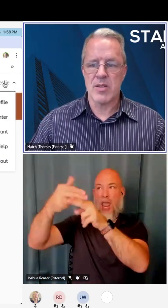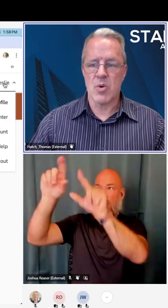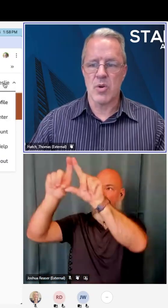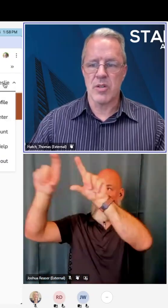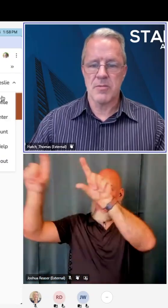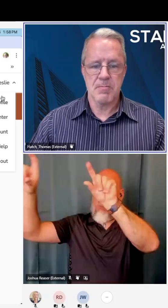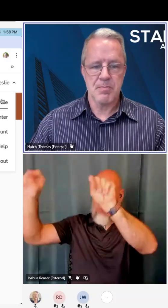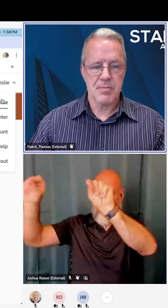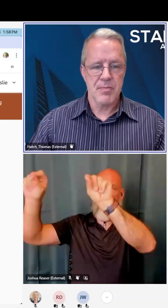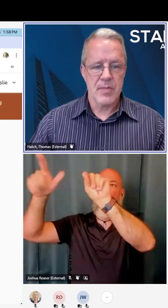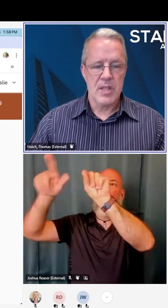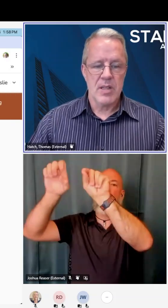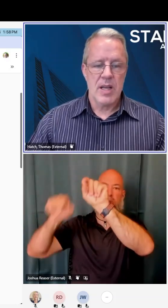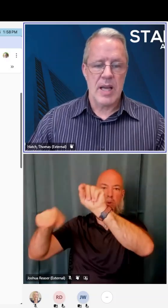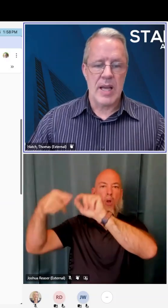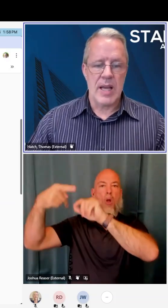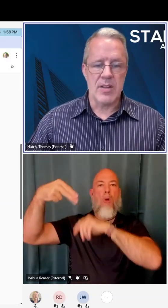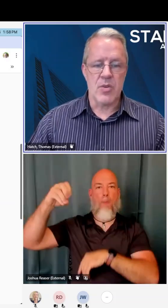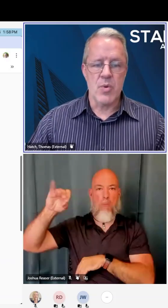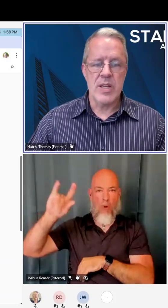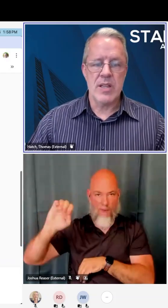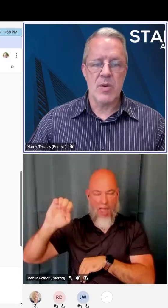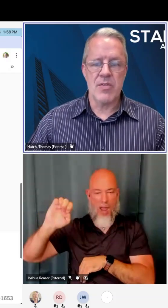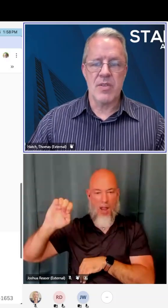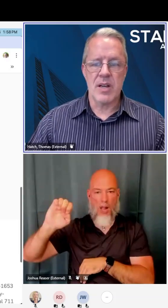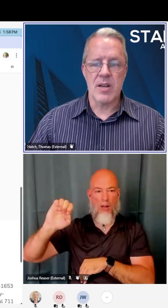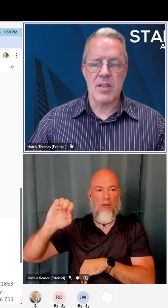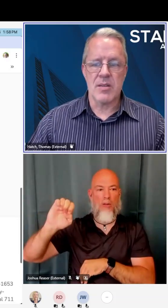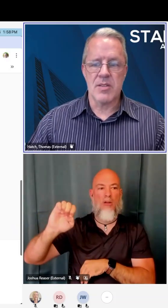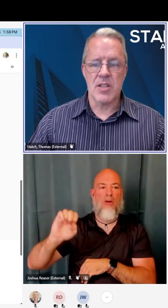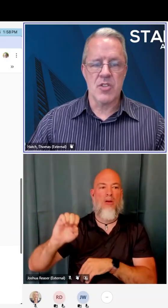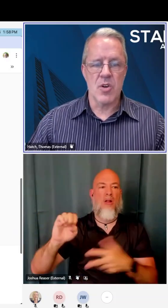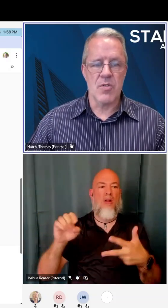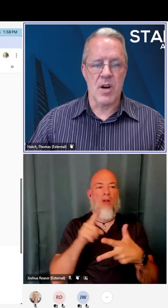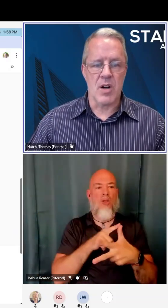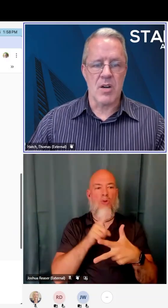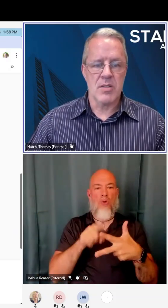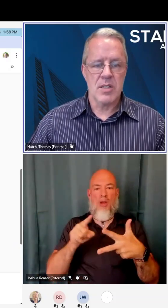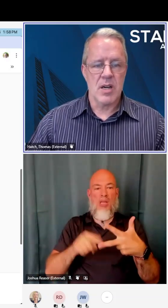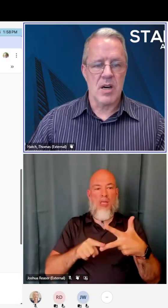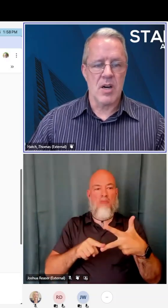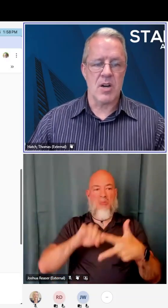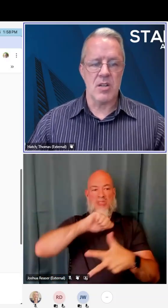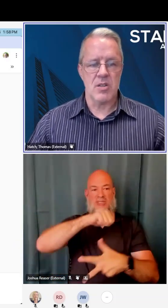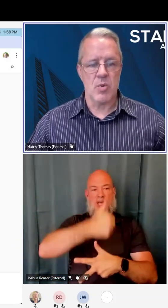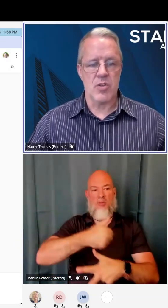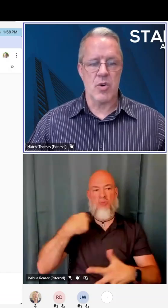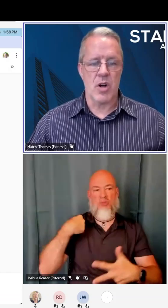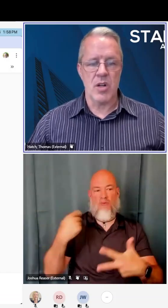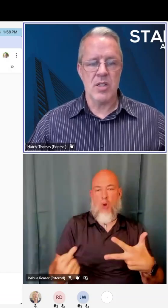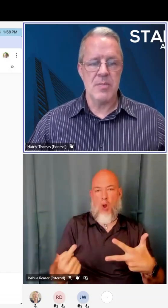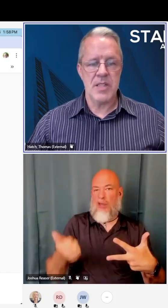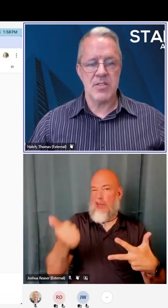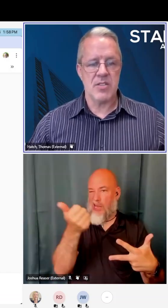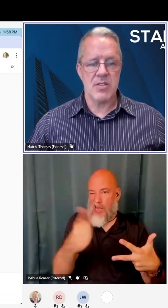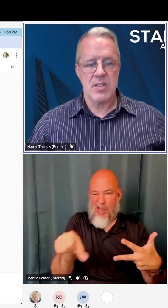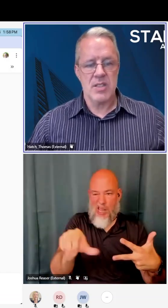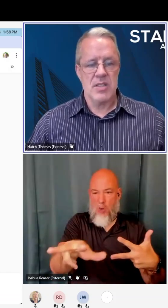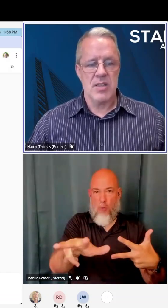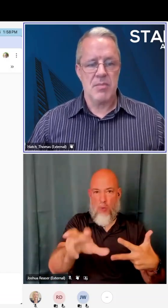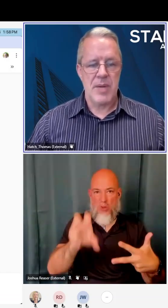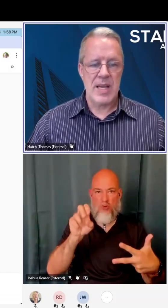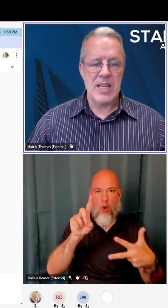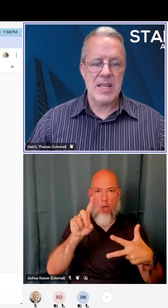top right corner. And the 3 that we've done so far are withdrawal